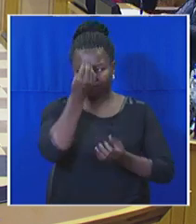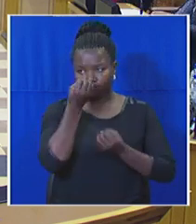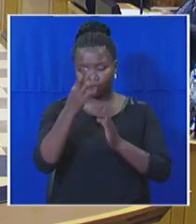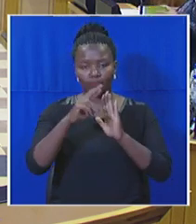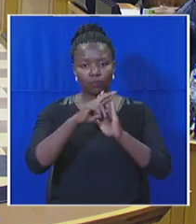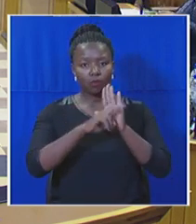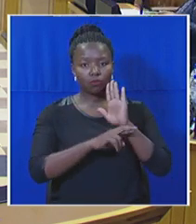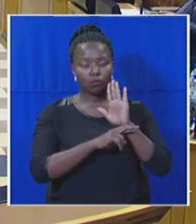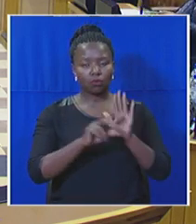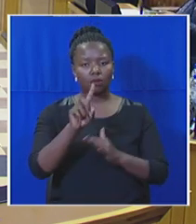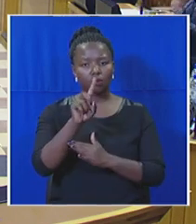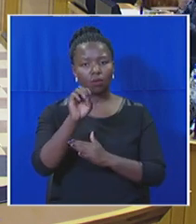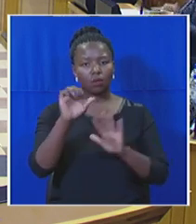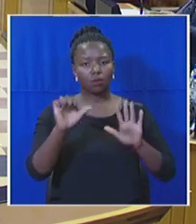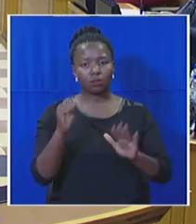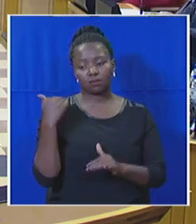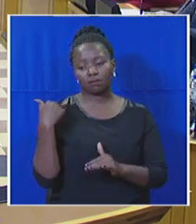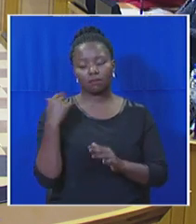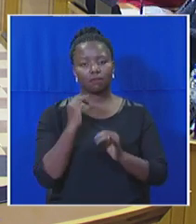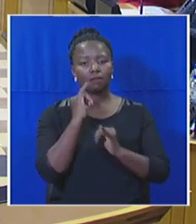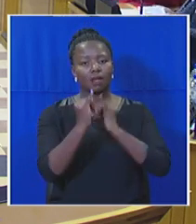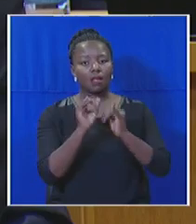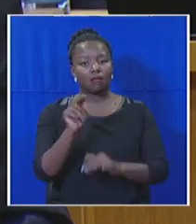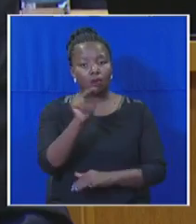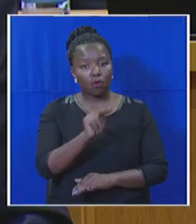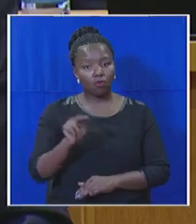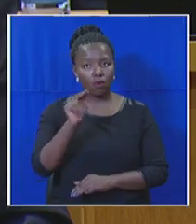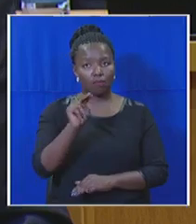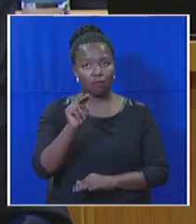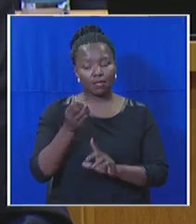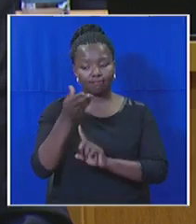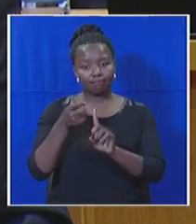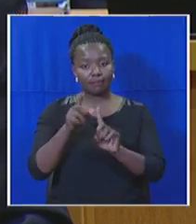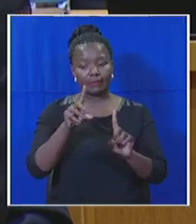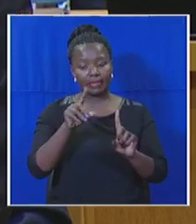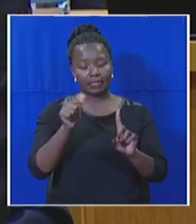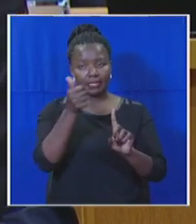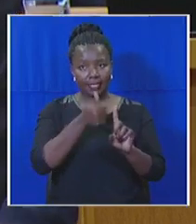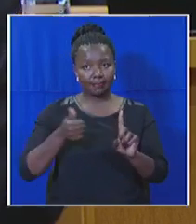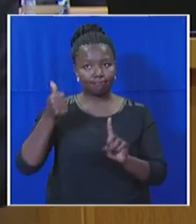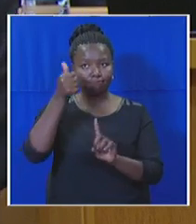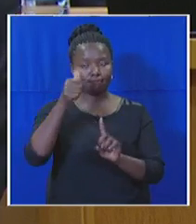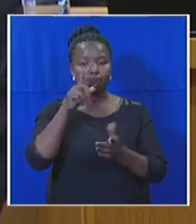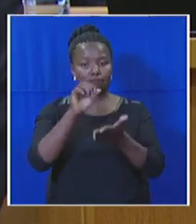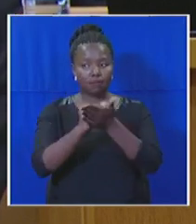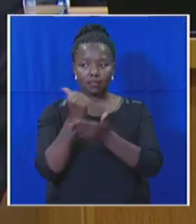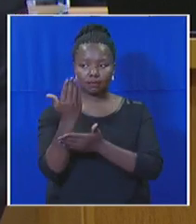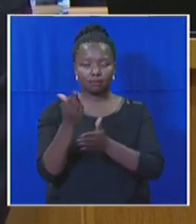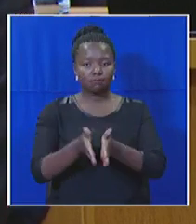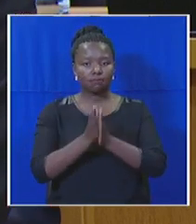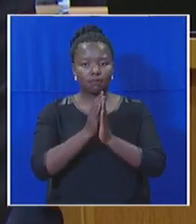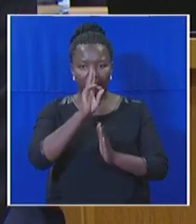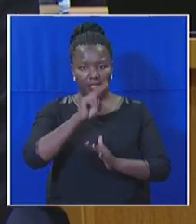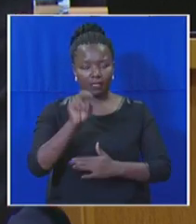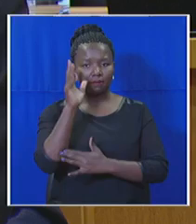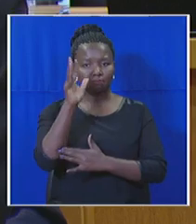106. On the 11th of November, the Leader of the Opposition wrote a request to the President asking him to make a statement in the